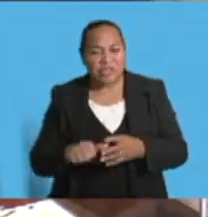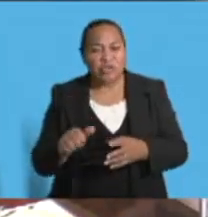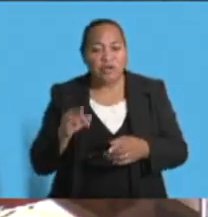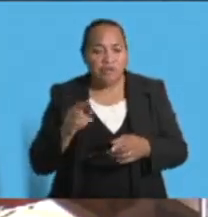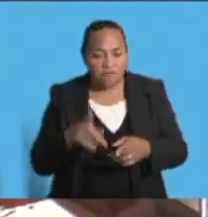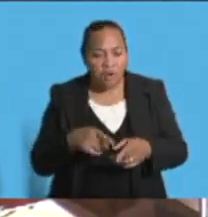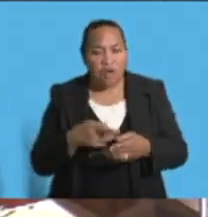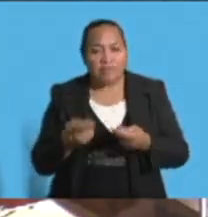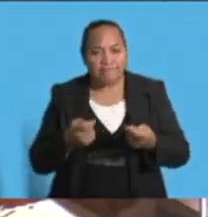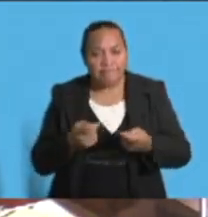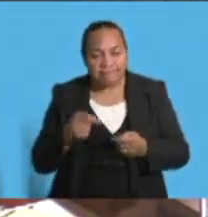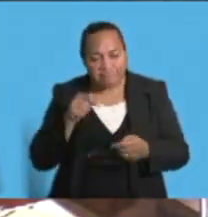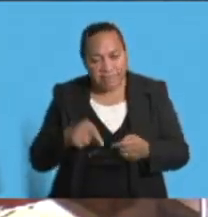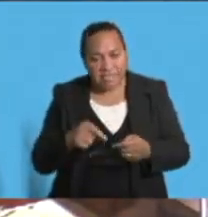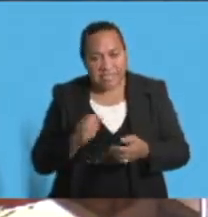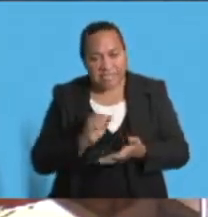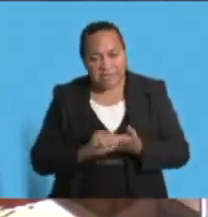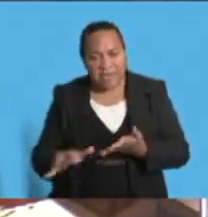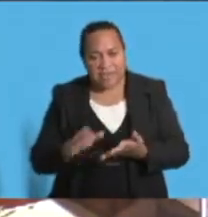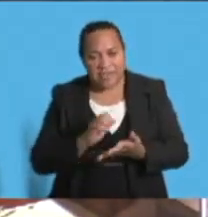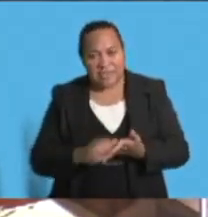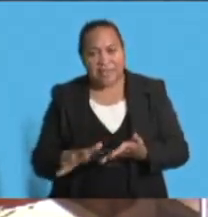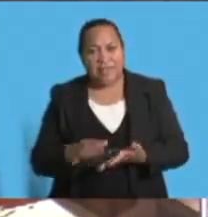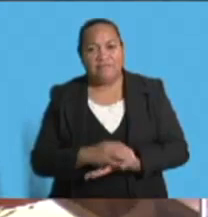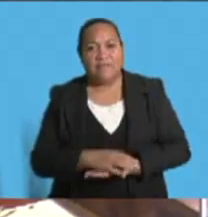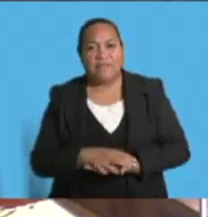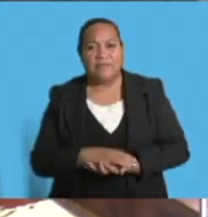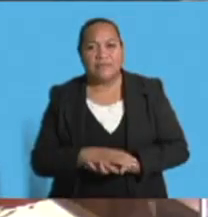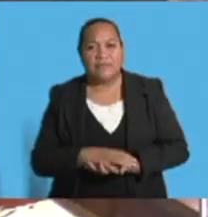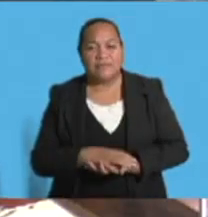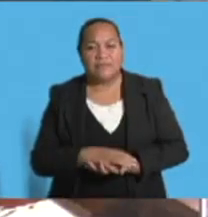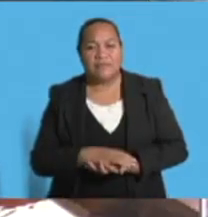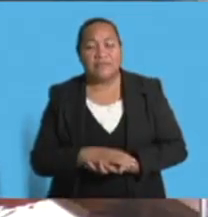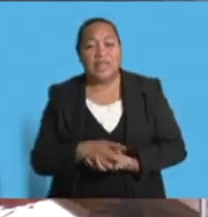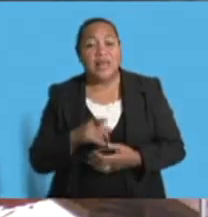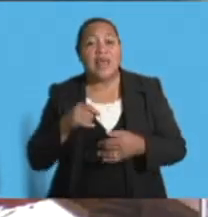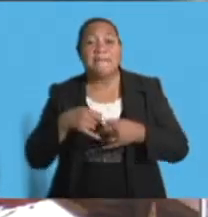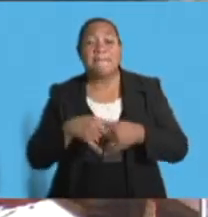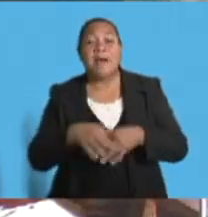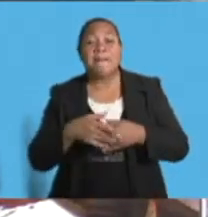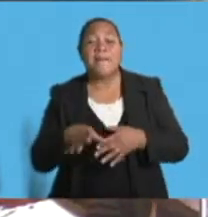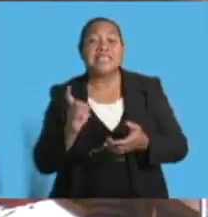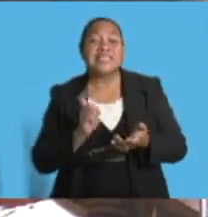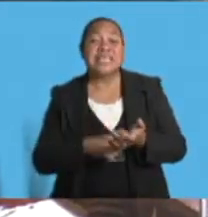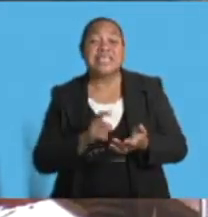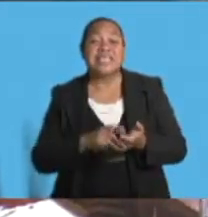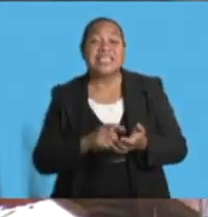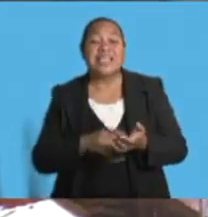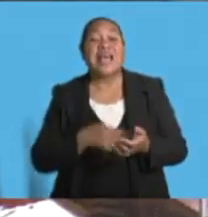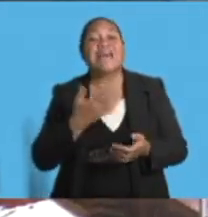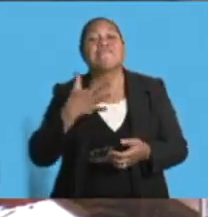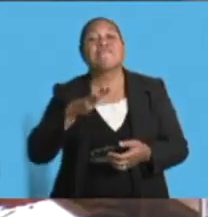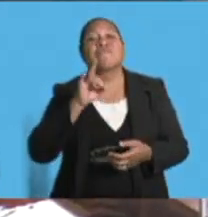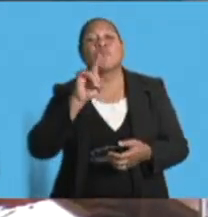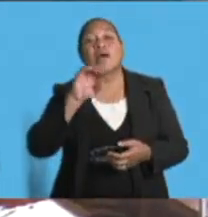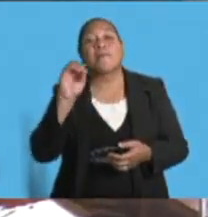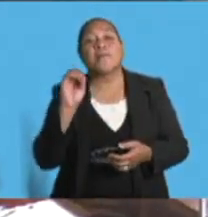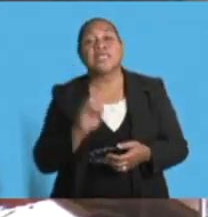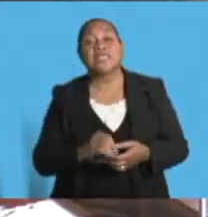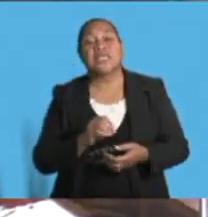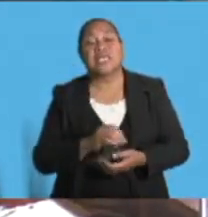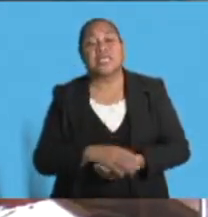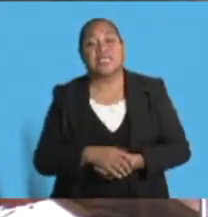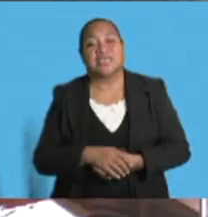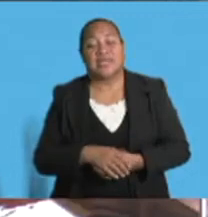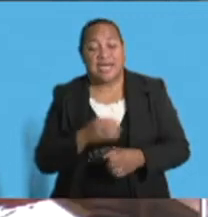expenditure, and only 18% in capital expenditure. The public debt to GDP ratio was 51%. The public